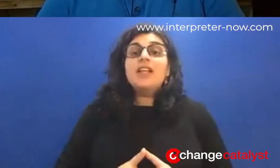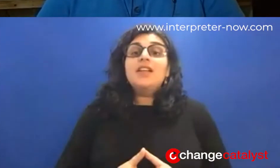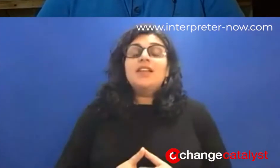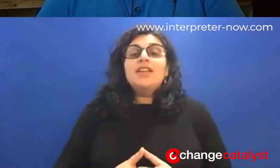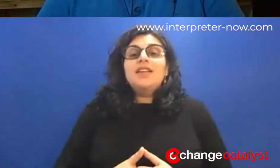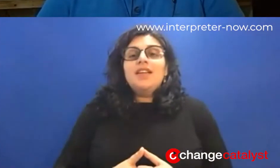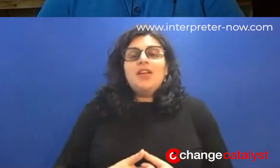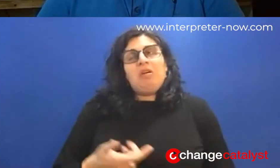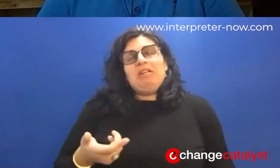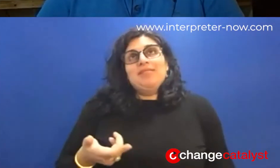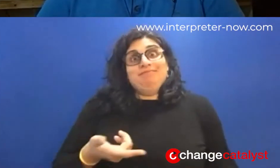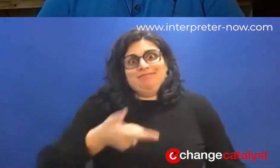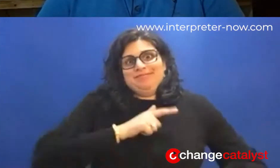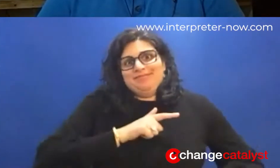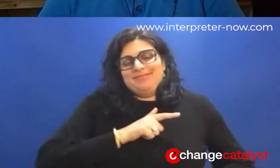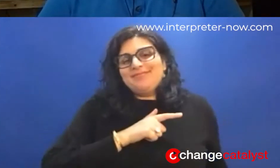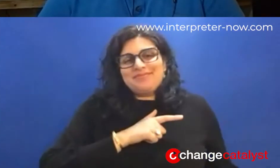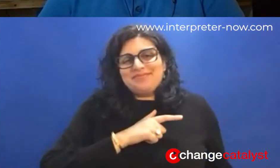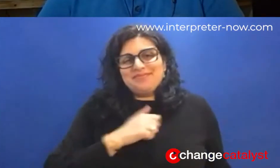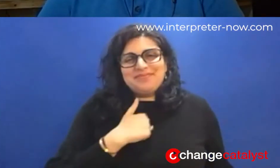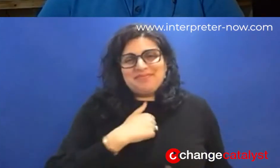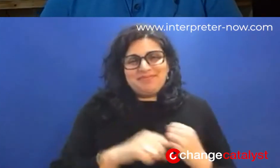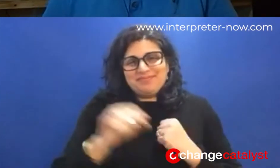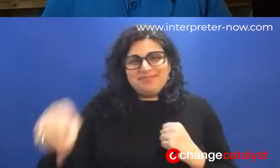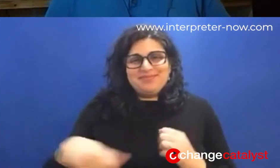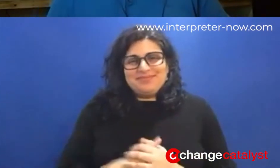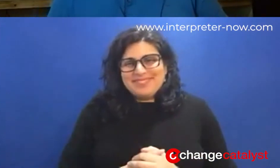I guess I can pick up now. I'm sorry, I got so engrossed.